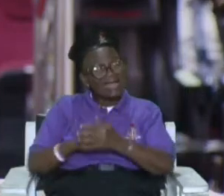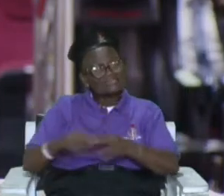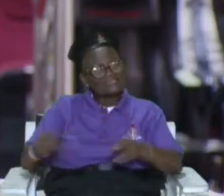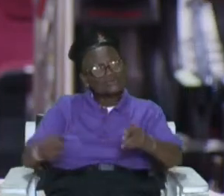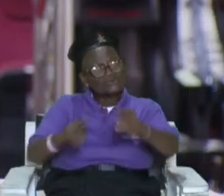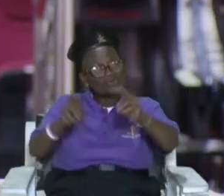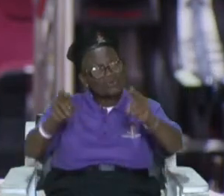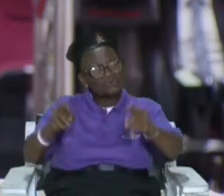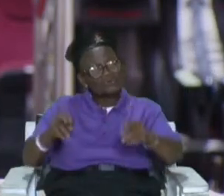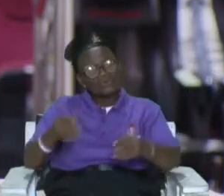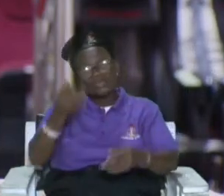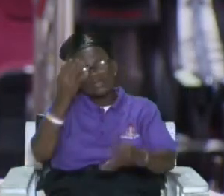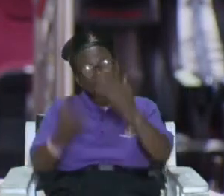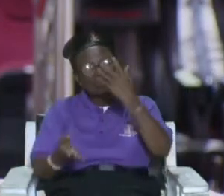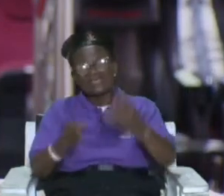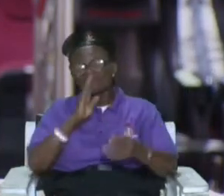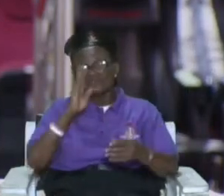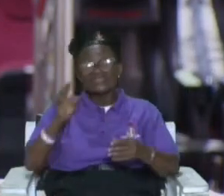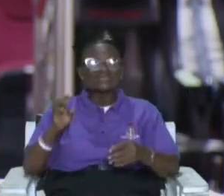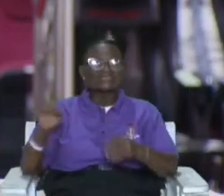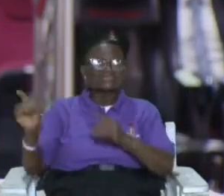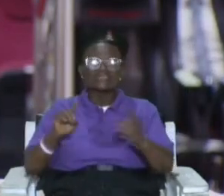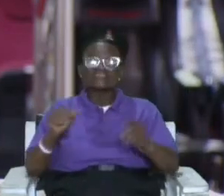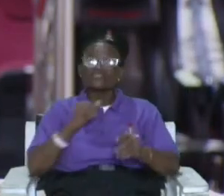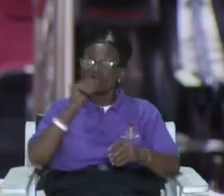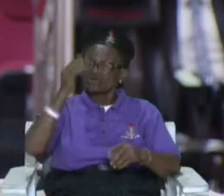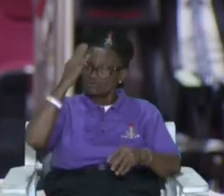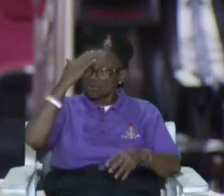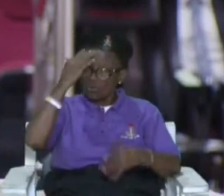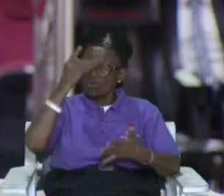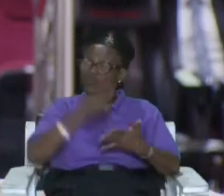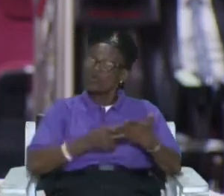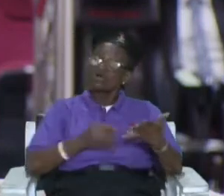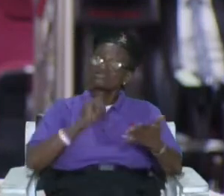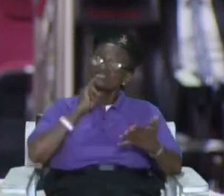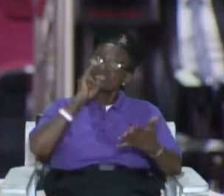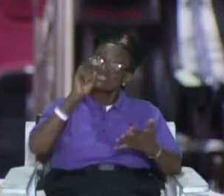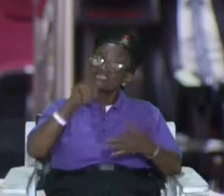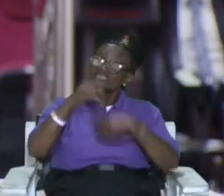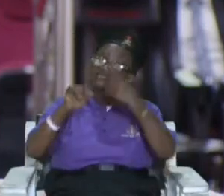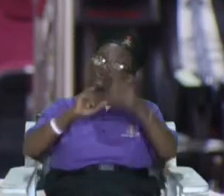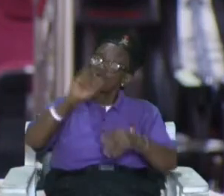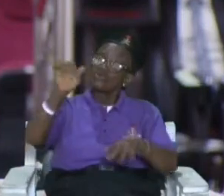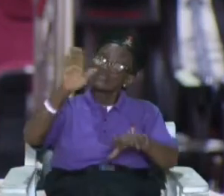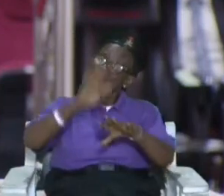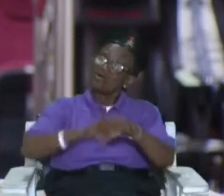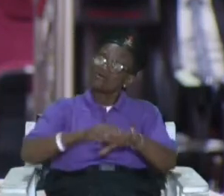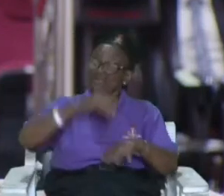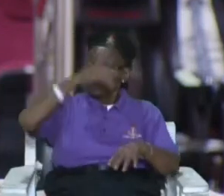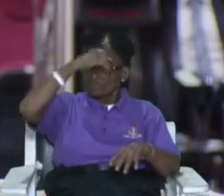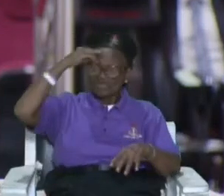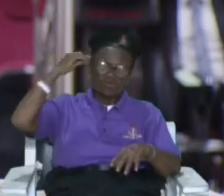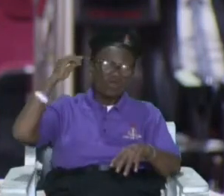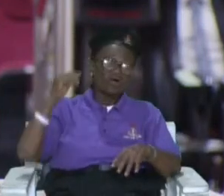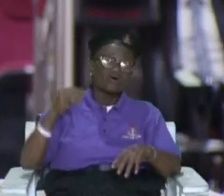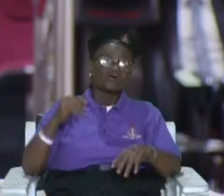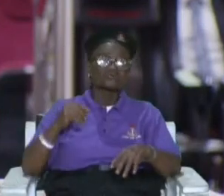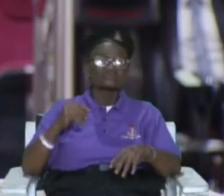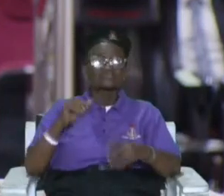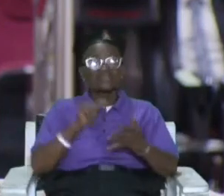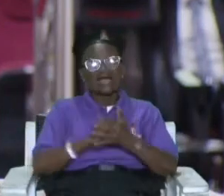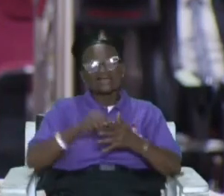Maybe he didn't know what was going on. And because anybody that he was so